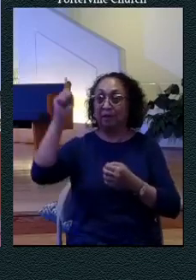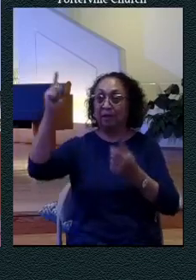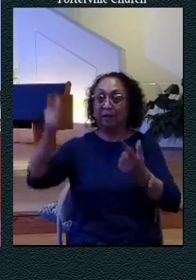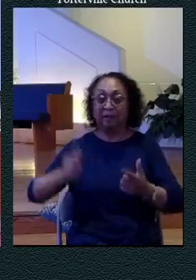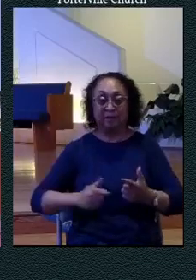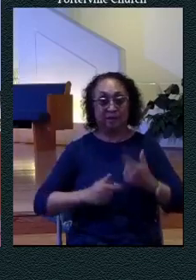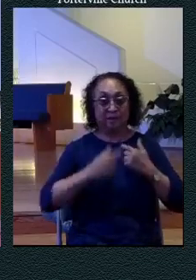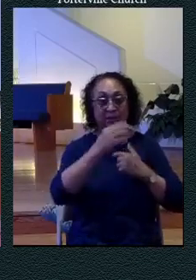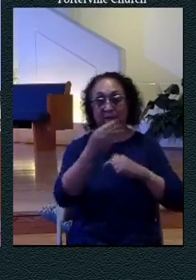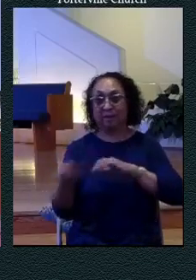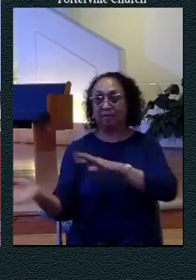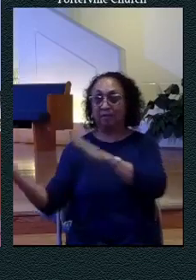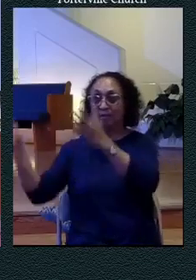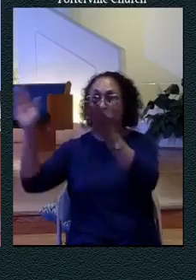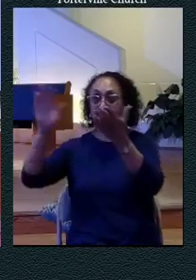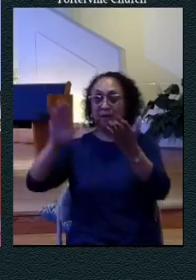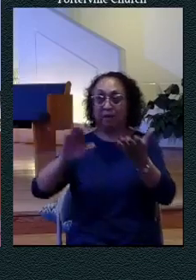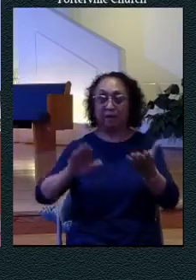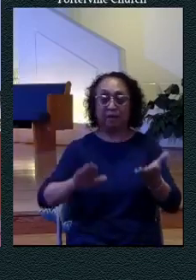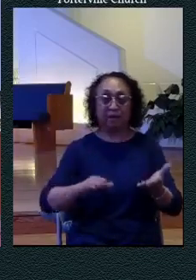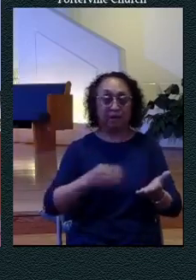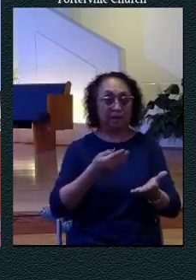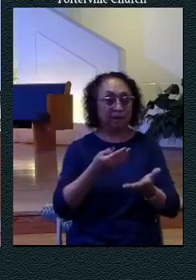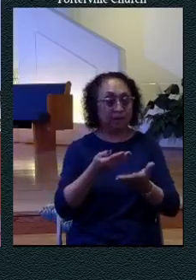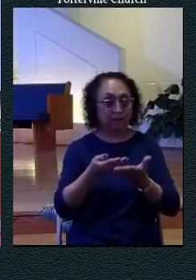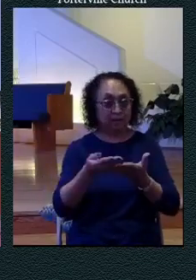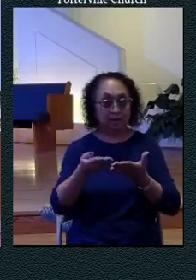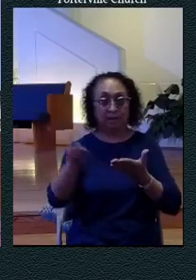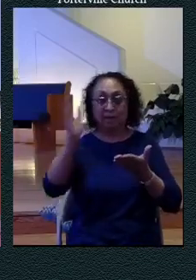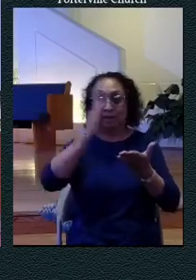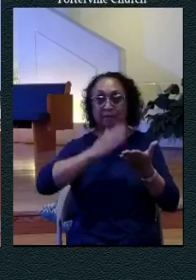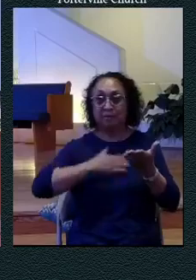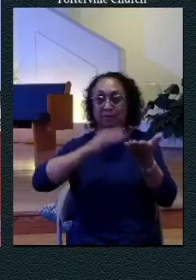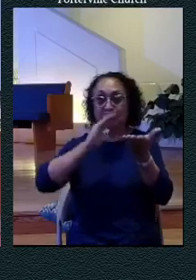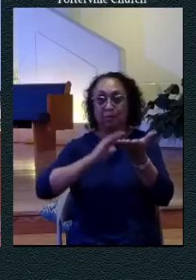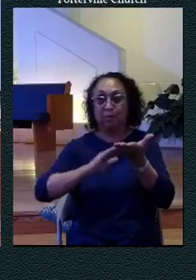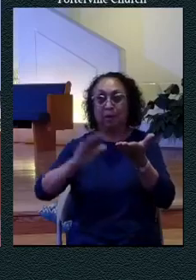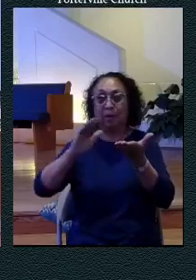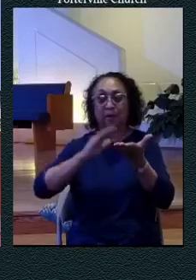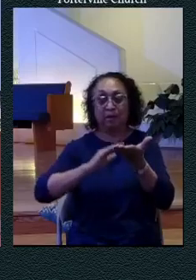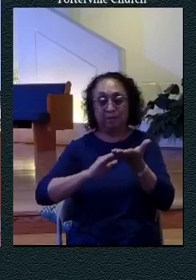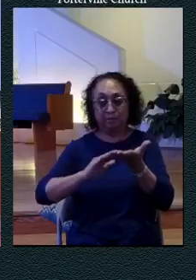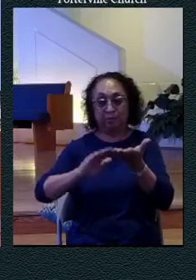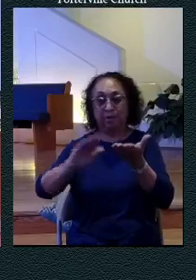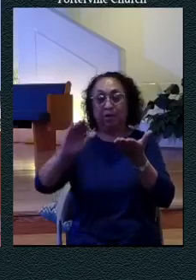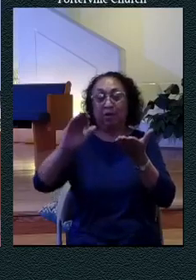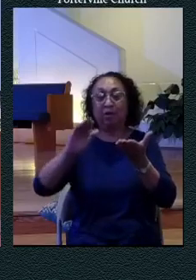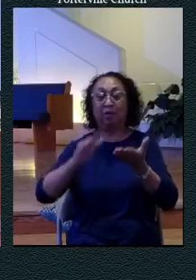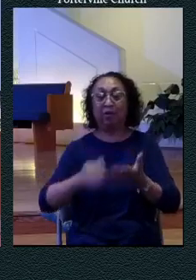forgive. He lived and died to buy my